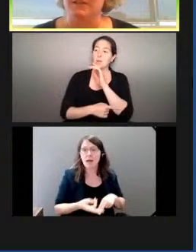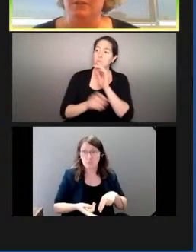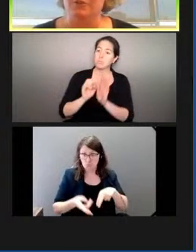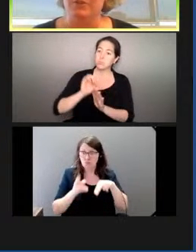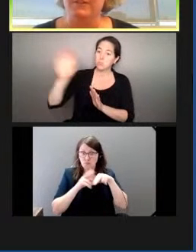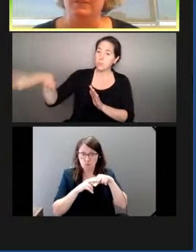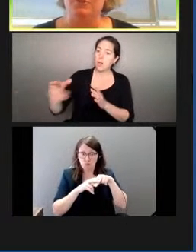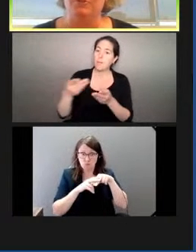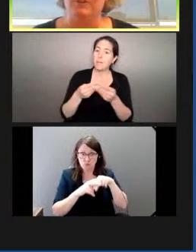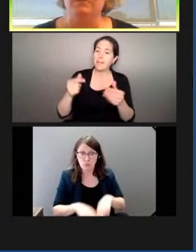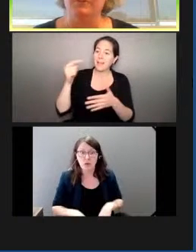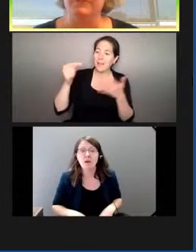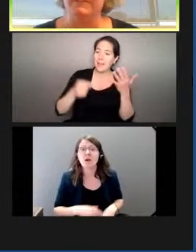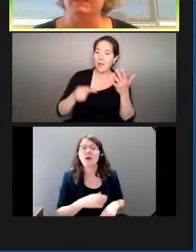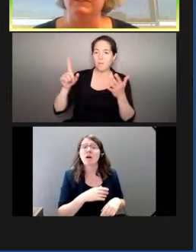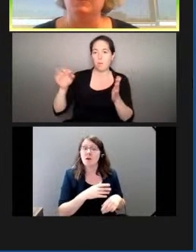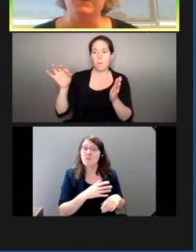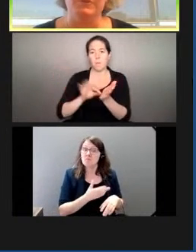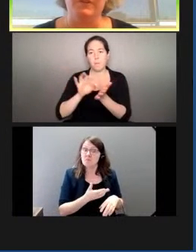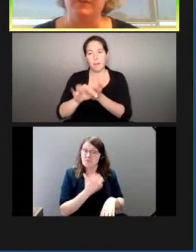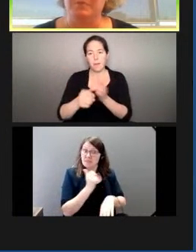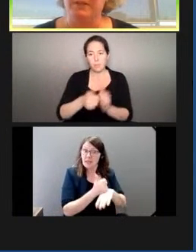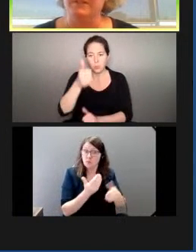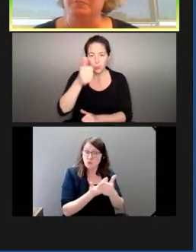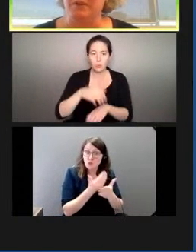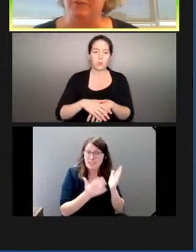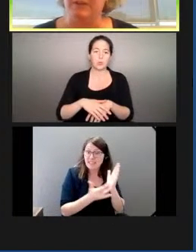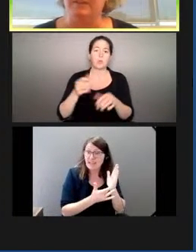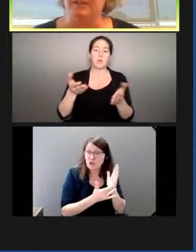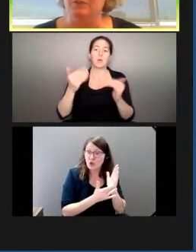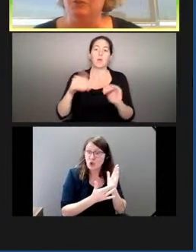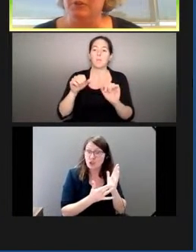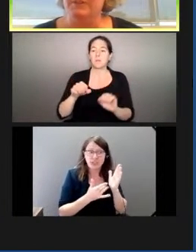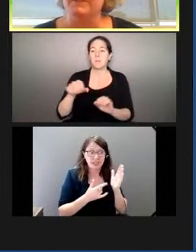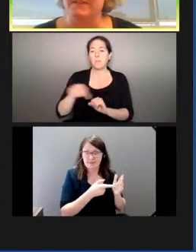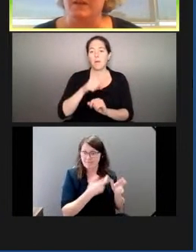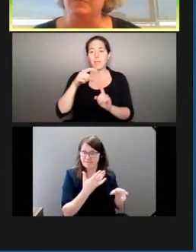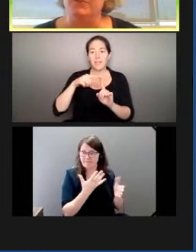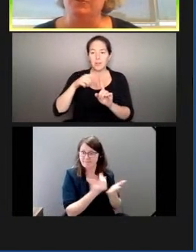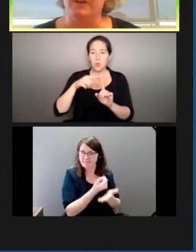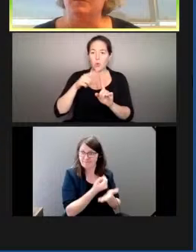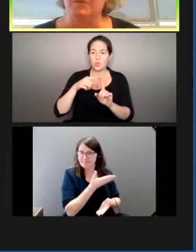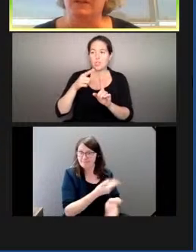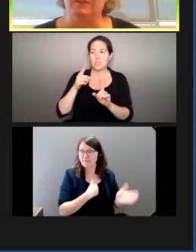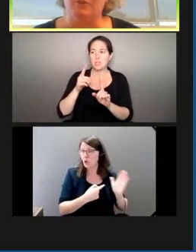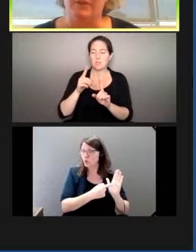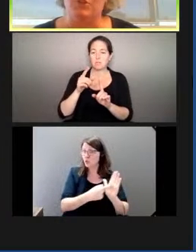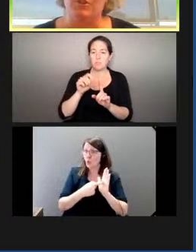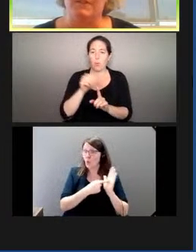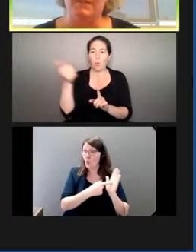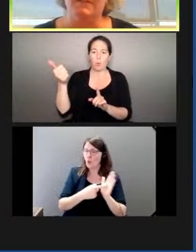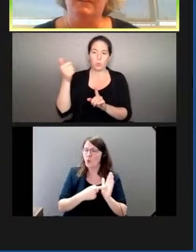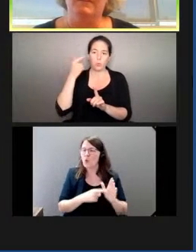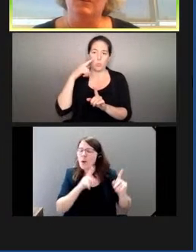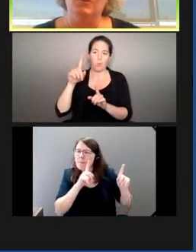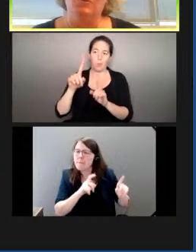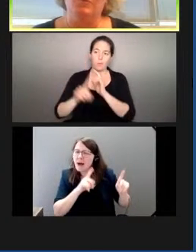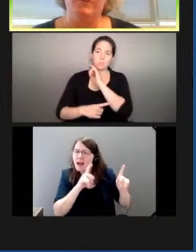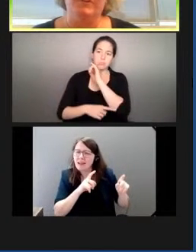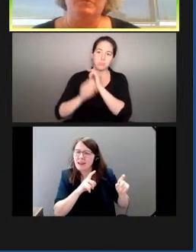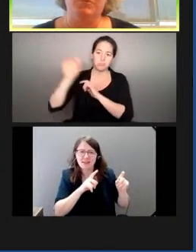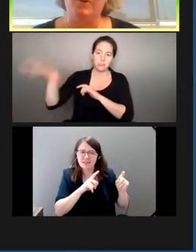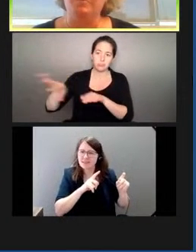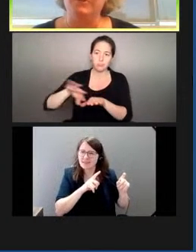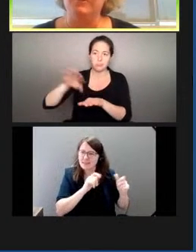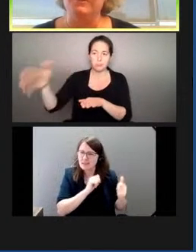these technologies at the Trail Road facility. We do have an abundance of buffer land that could set up these trial and pilot locations. We